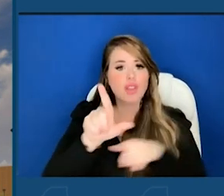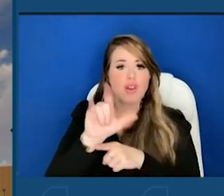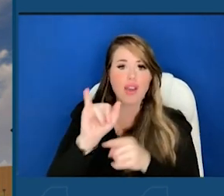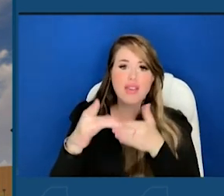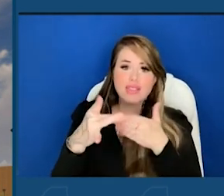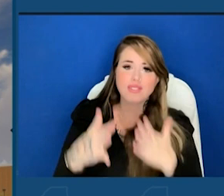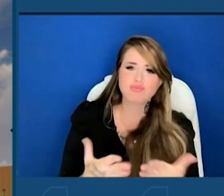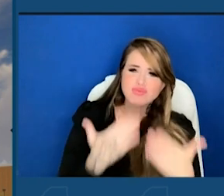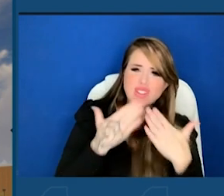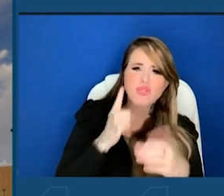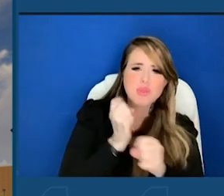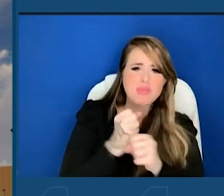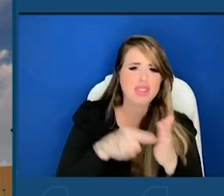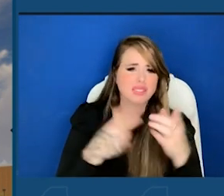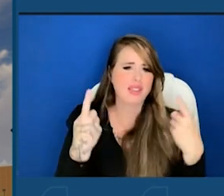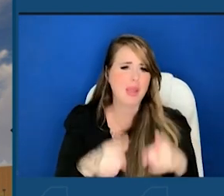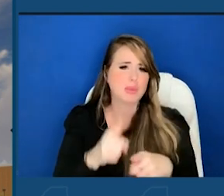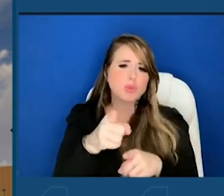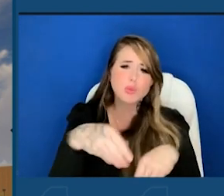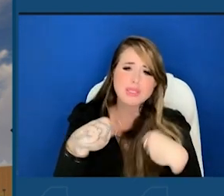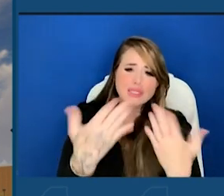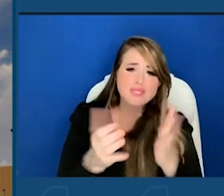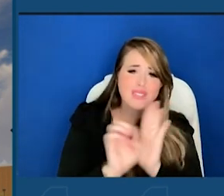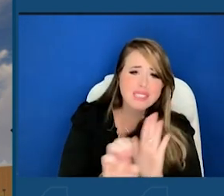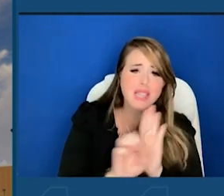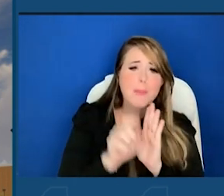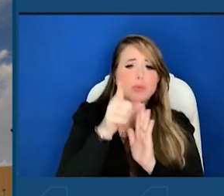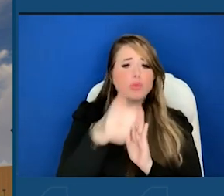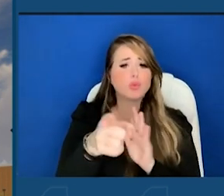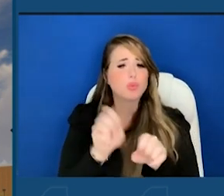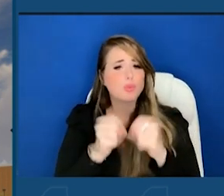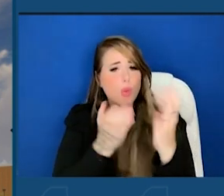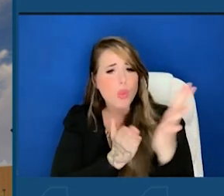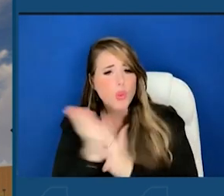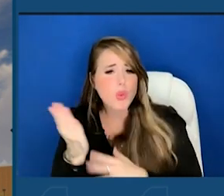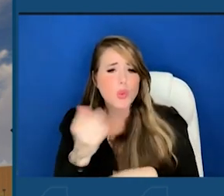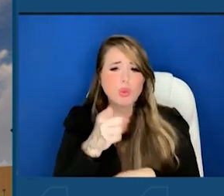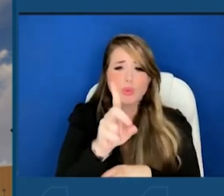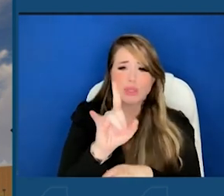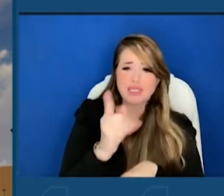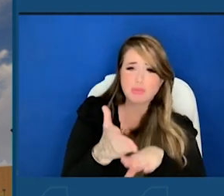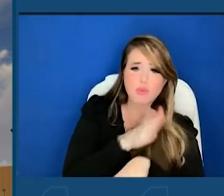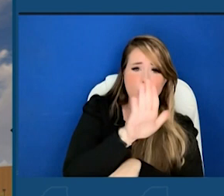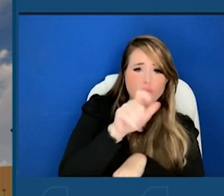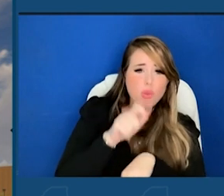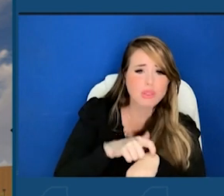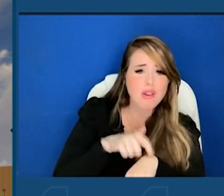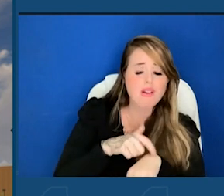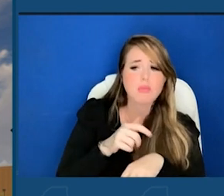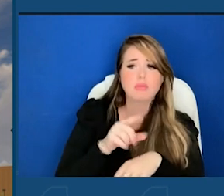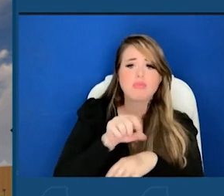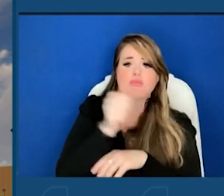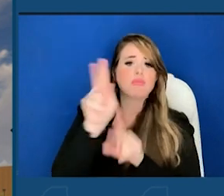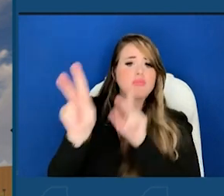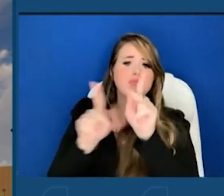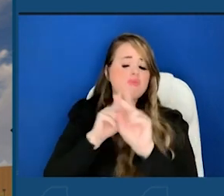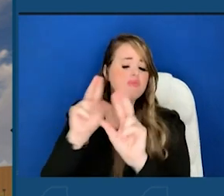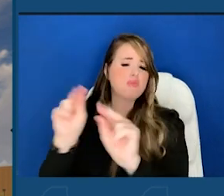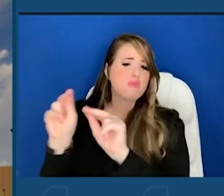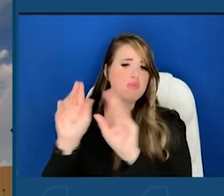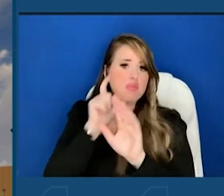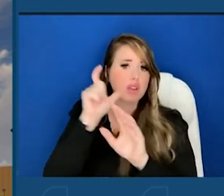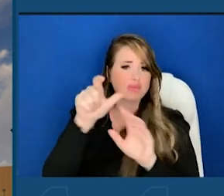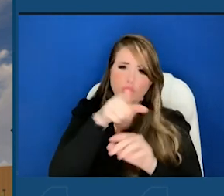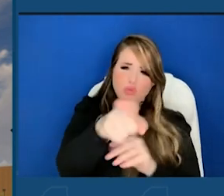the examples. You've broken through. You did it before your time, before other people were saying this is a demand. You saw